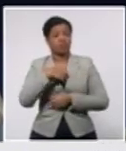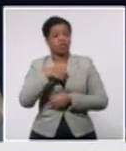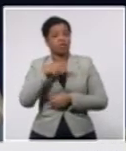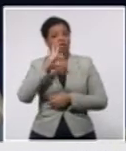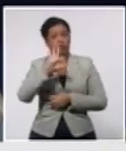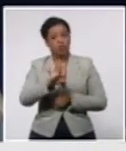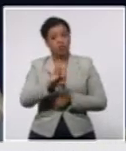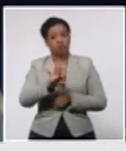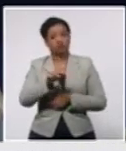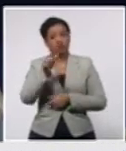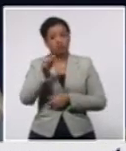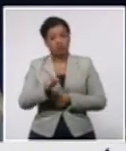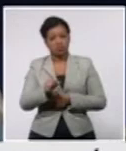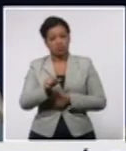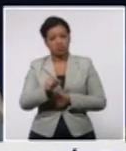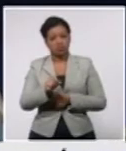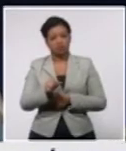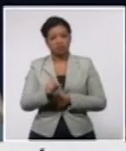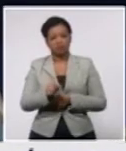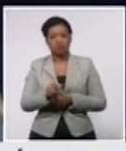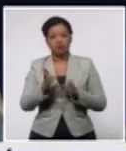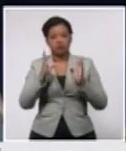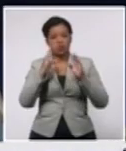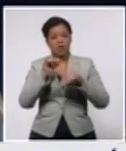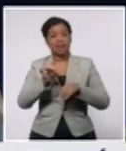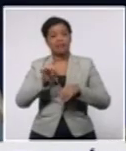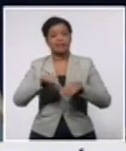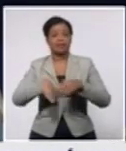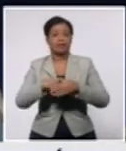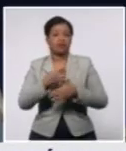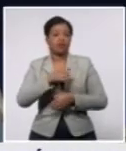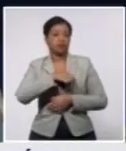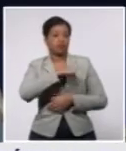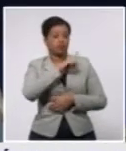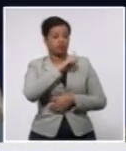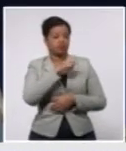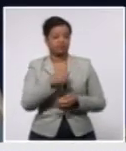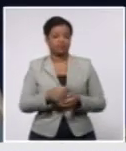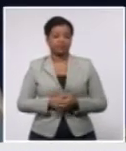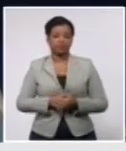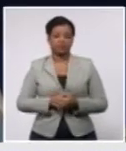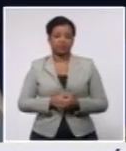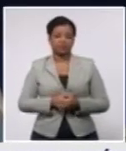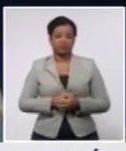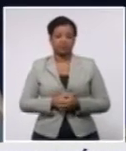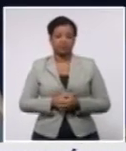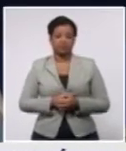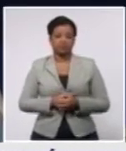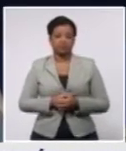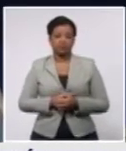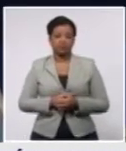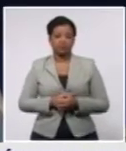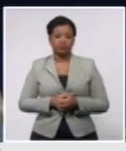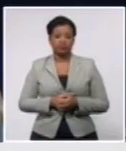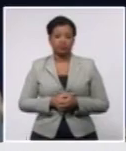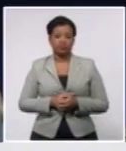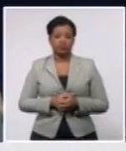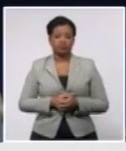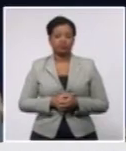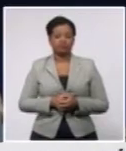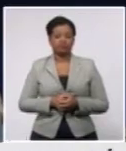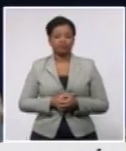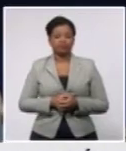in Cuba. In the last 15 days, it is of 0.98, and all provinces meet